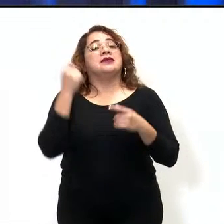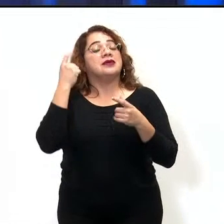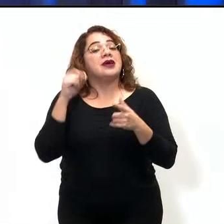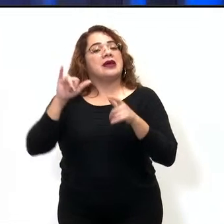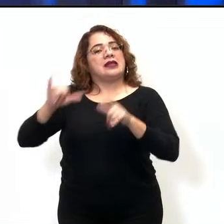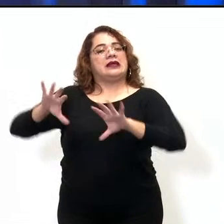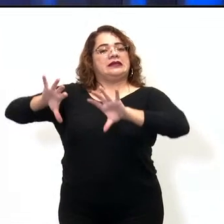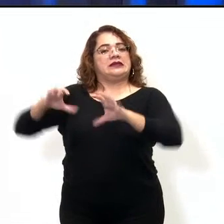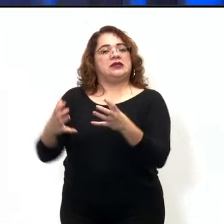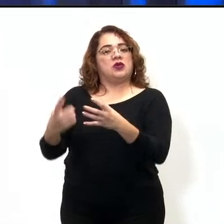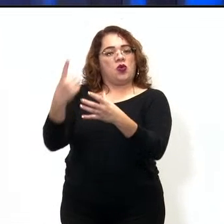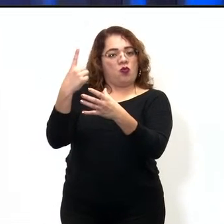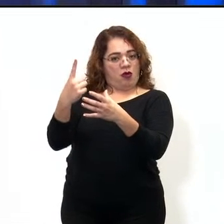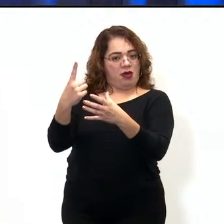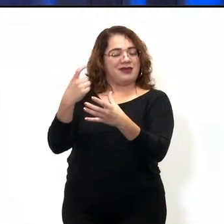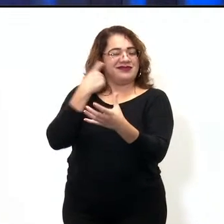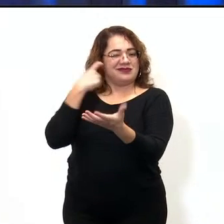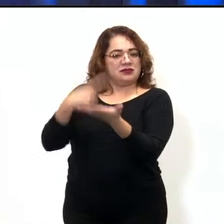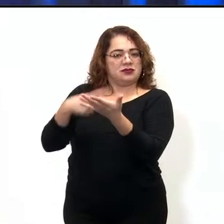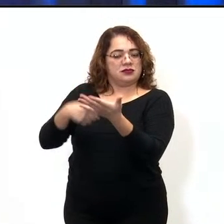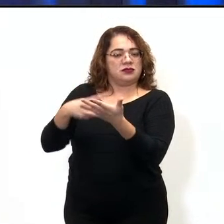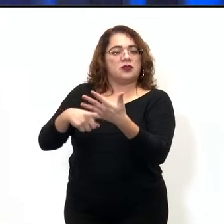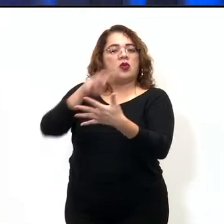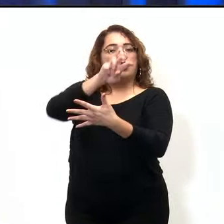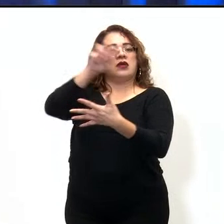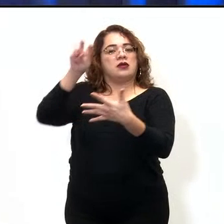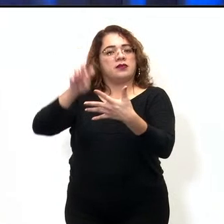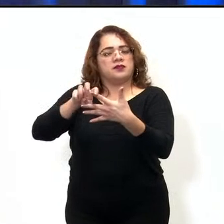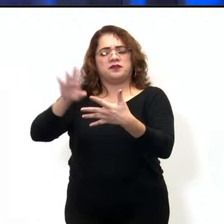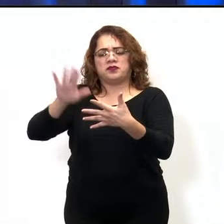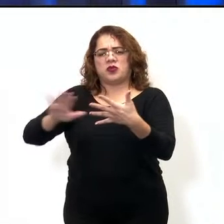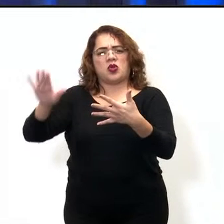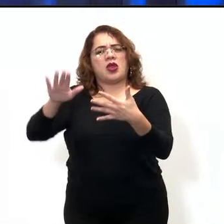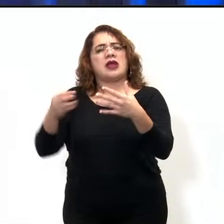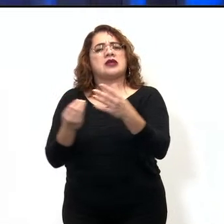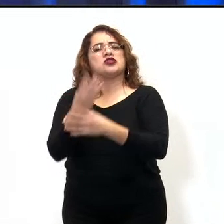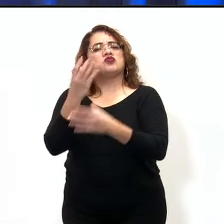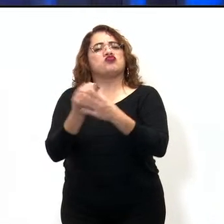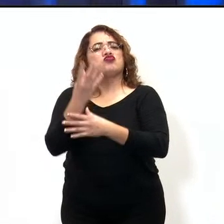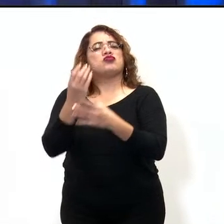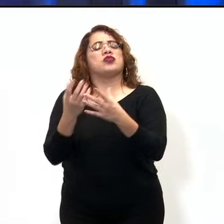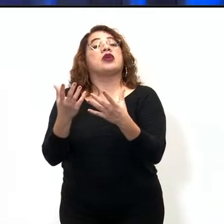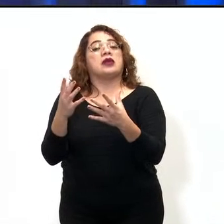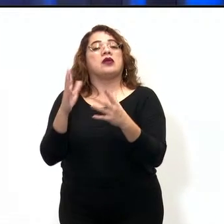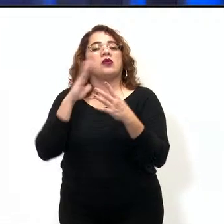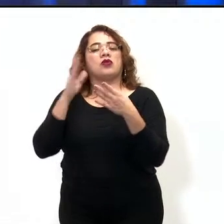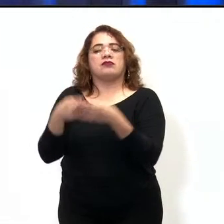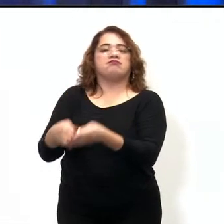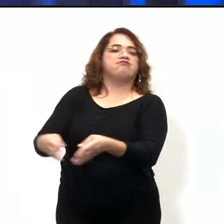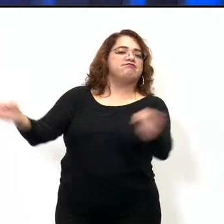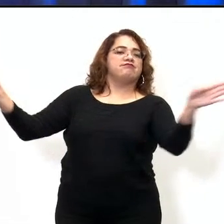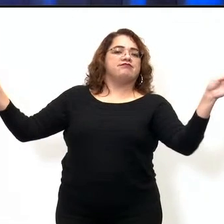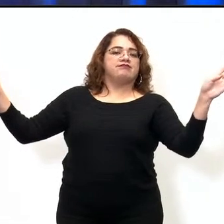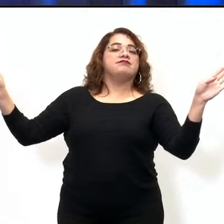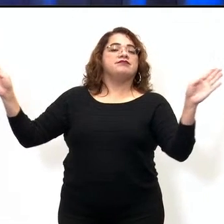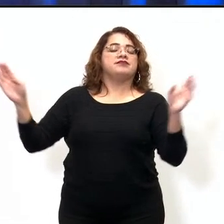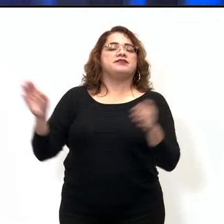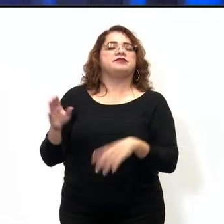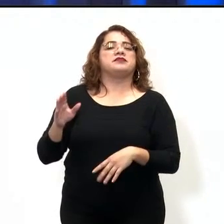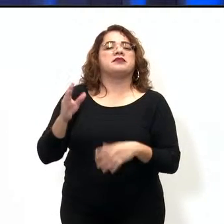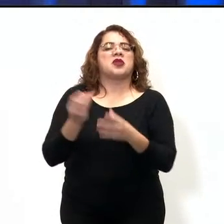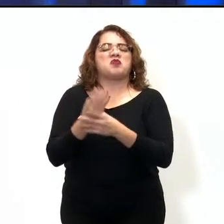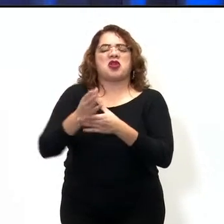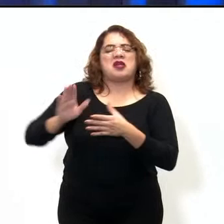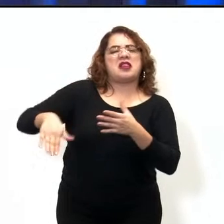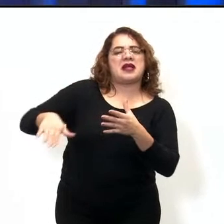Tier 1, and then moving into late spring to our general public. But even with some individuals